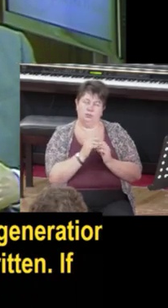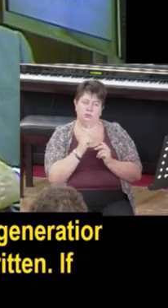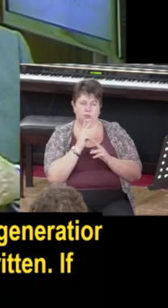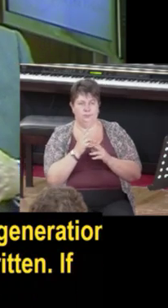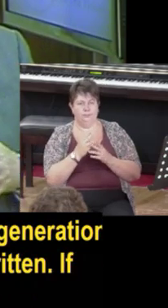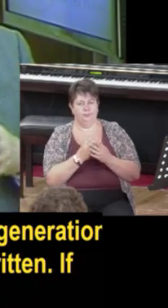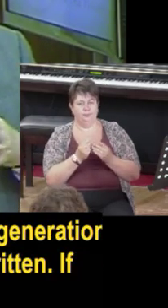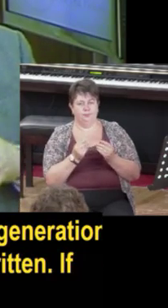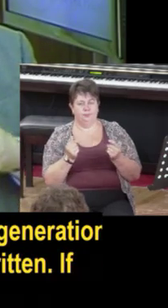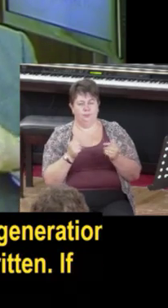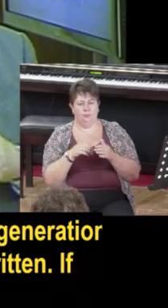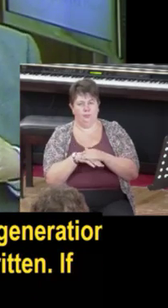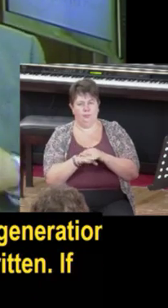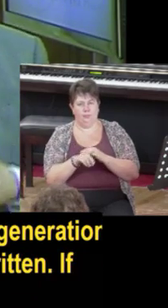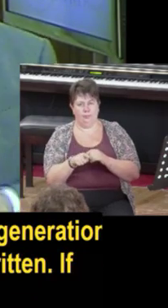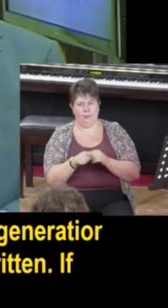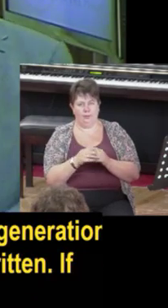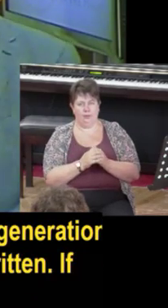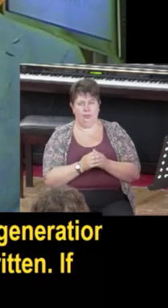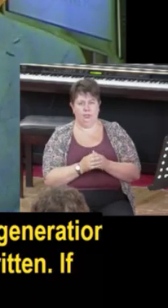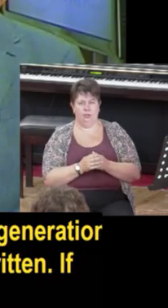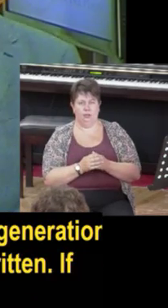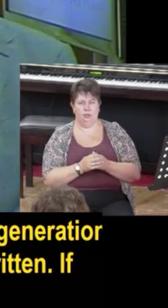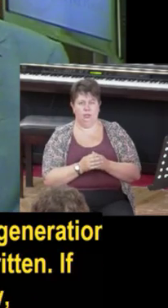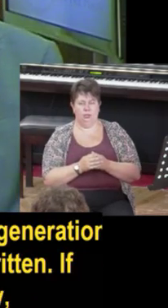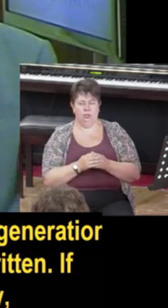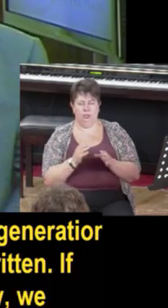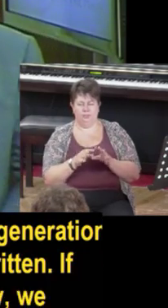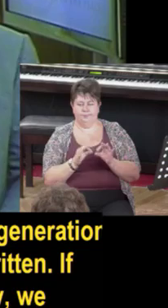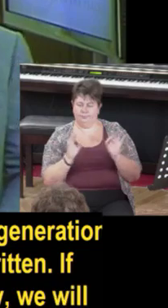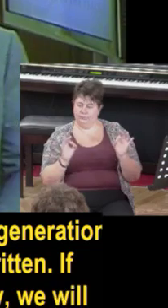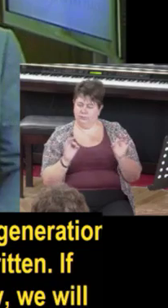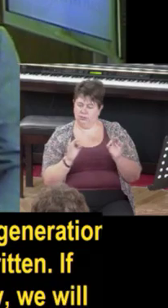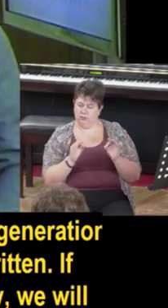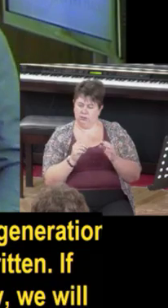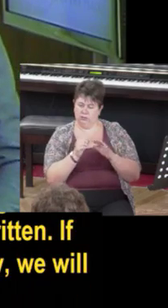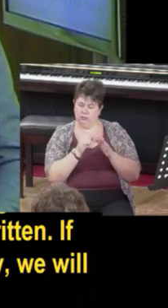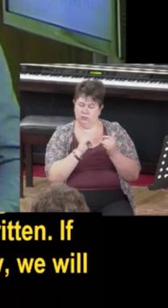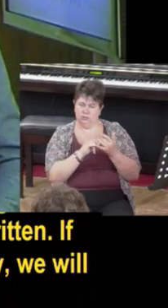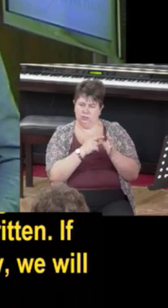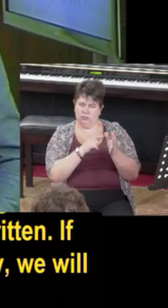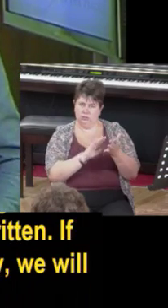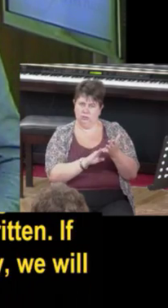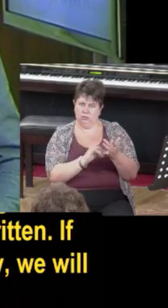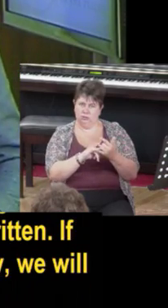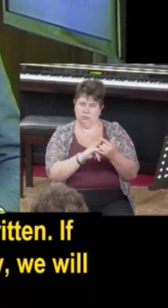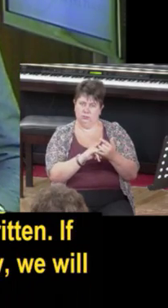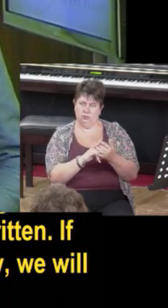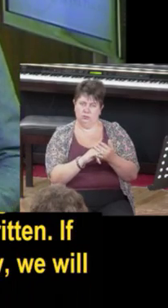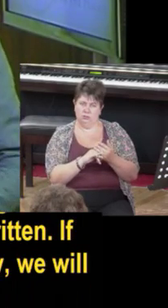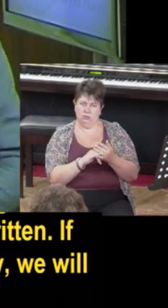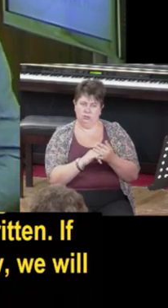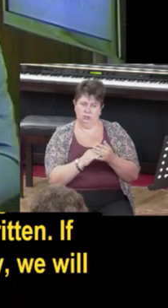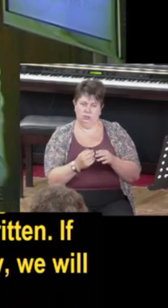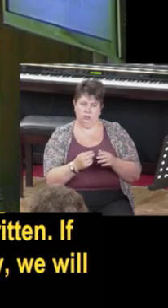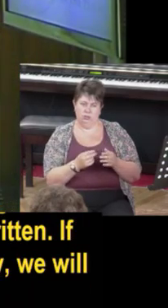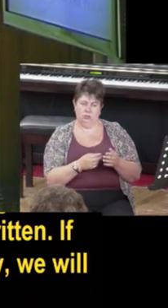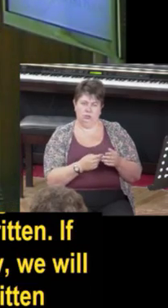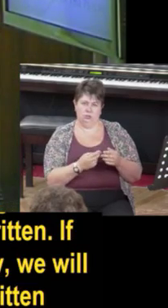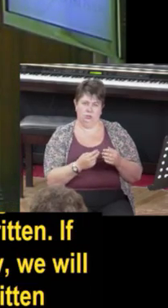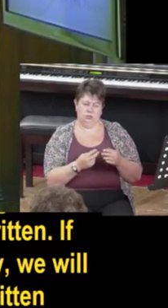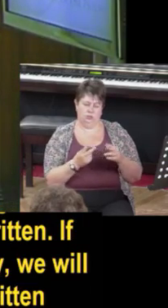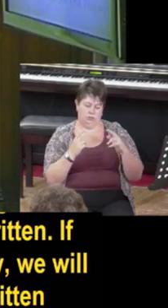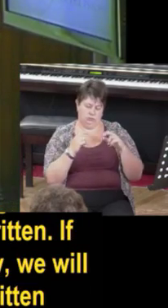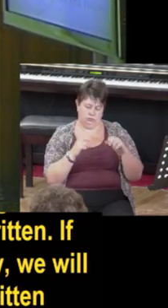much of what is written, particularly in certain Psalms, refers to the life,